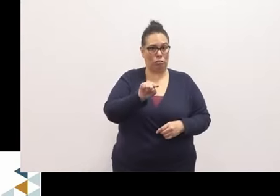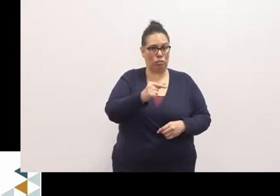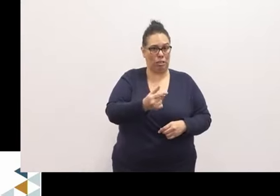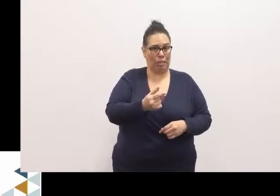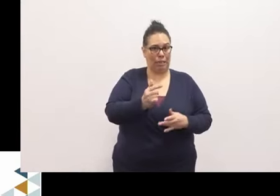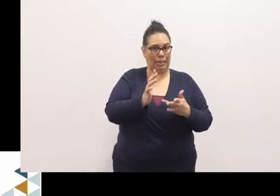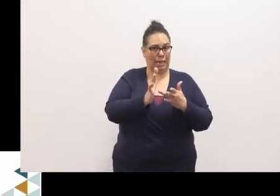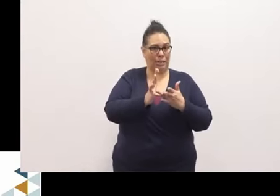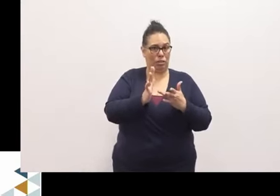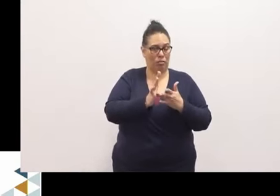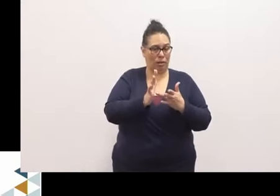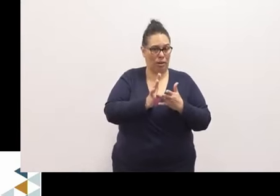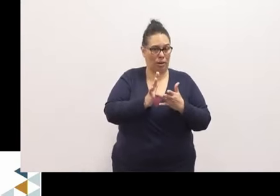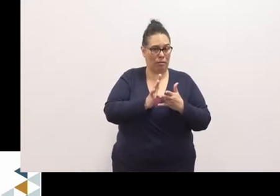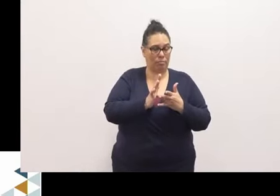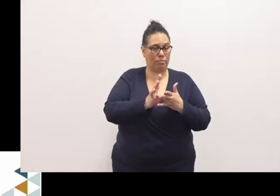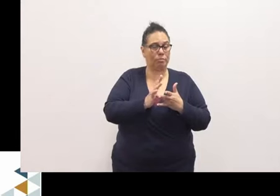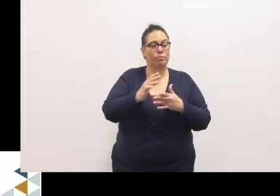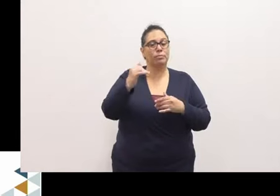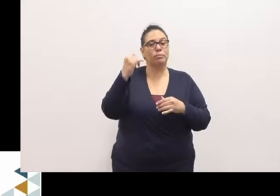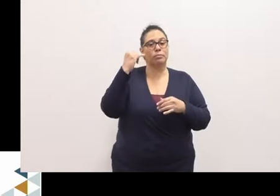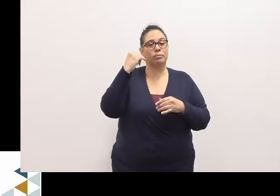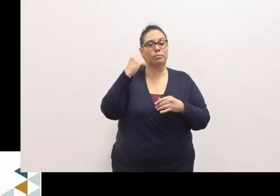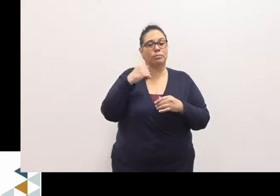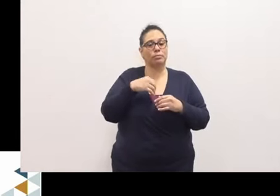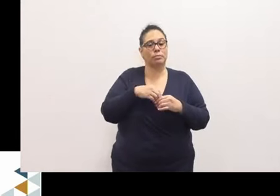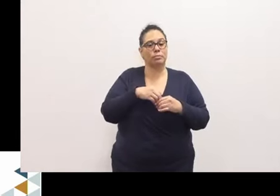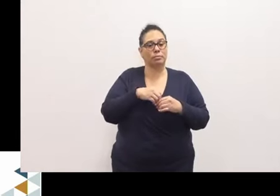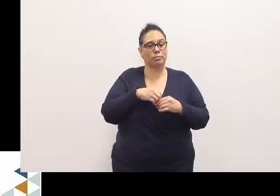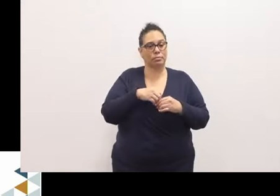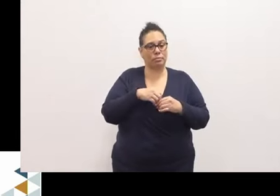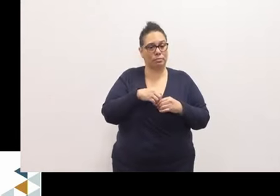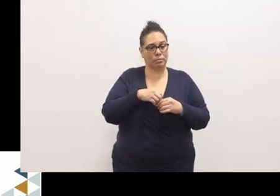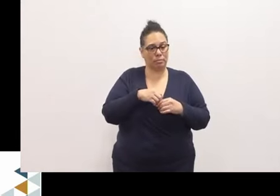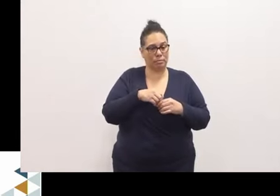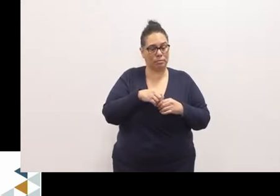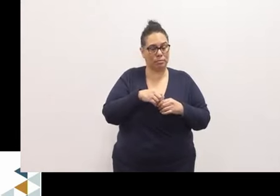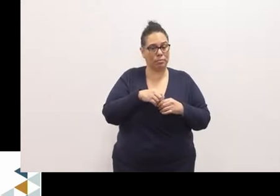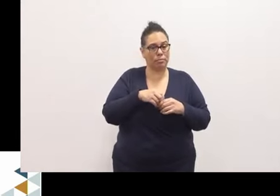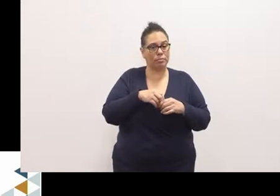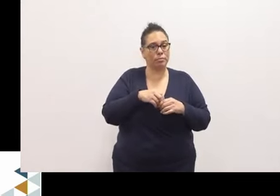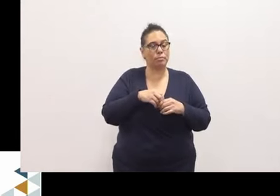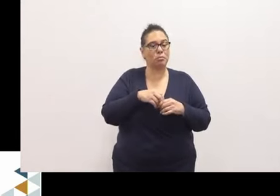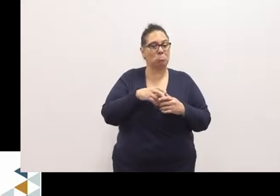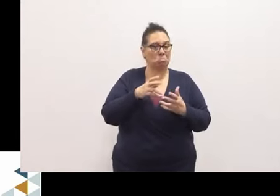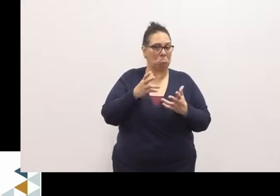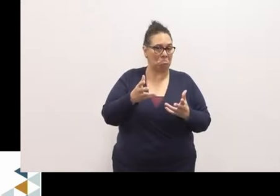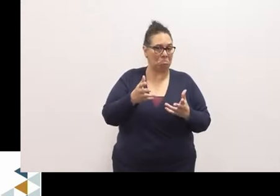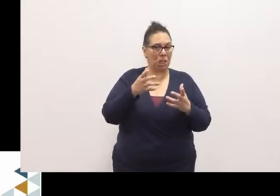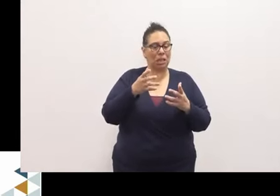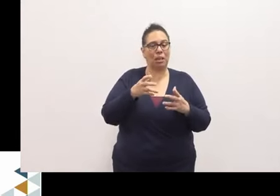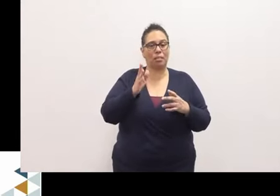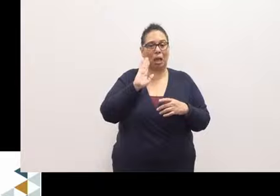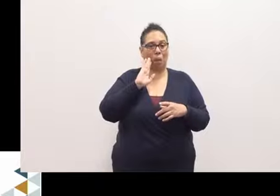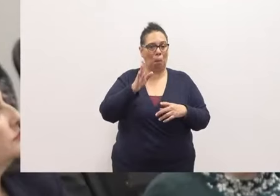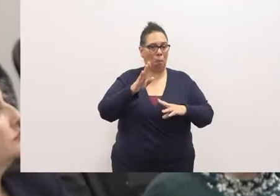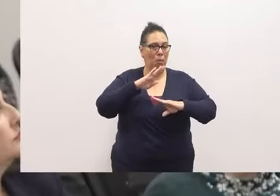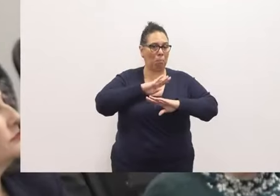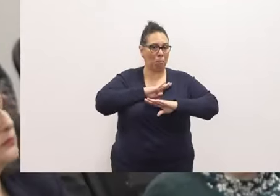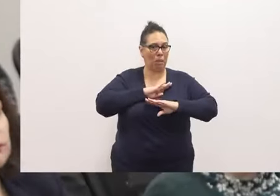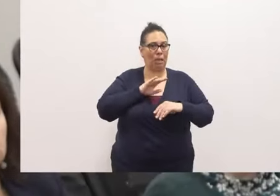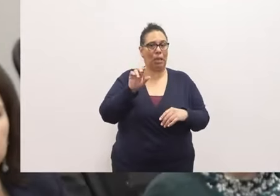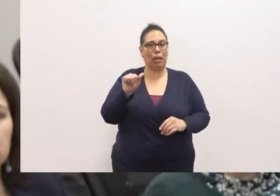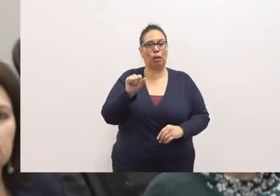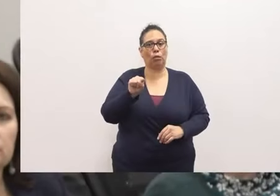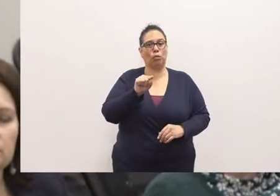is an indicator. If our students are, we have a higher percentage that are on track in 9th grade, the likelihood of them meeting that A through G